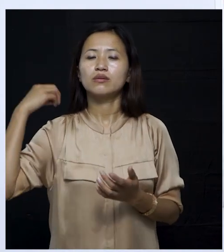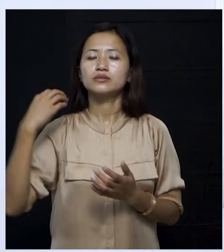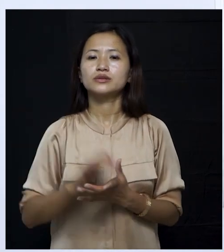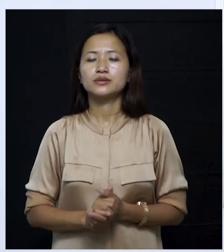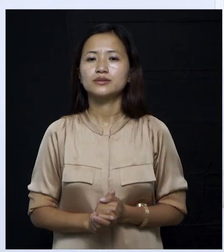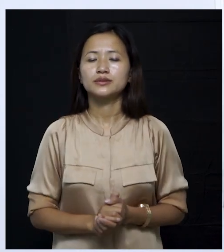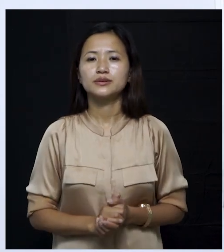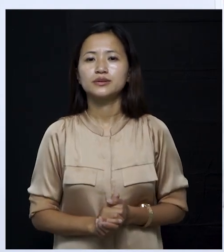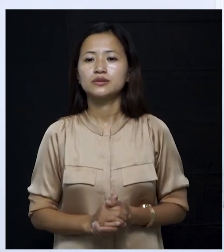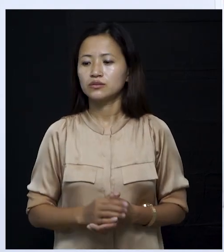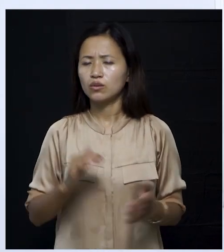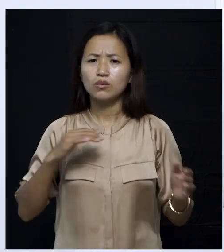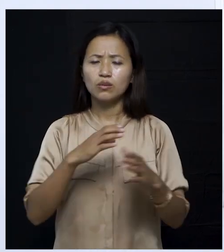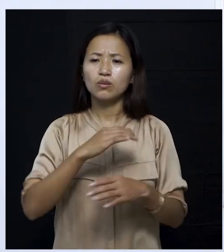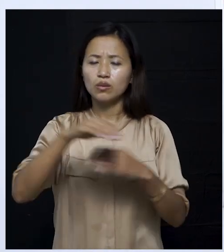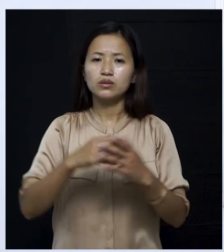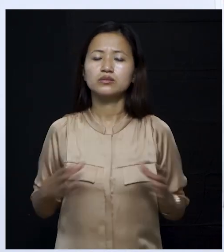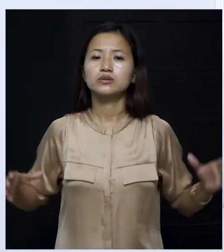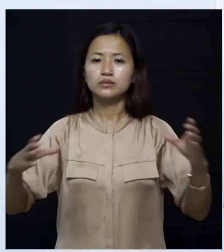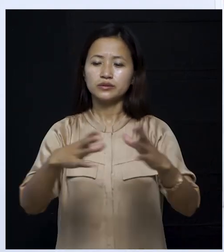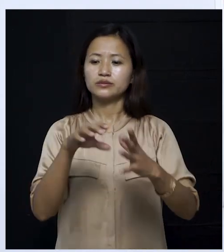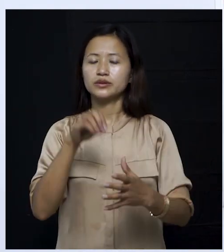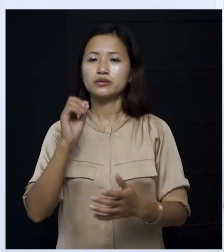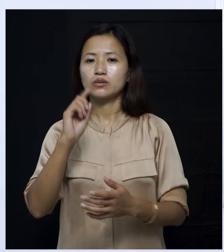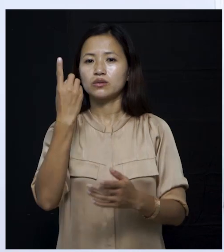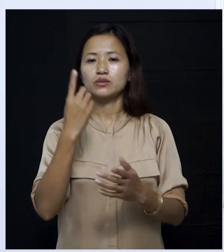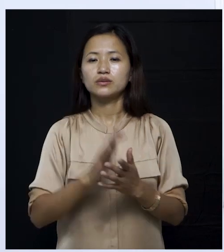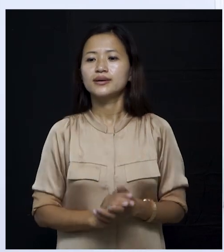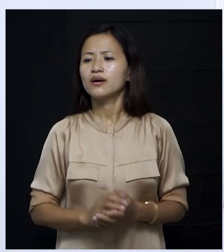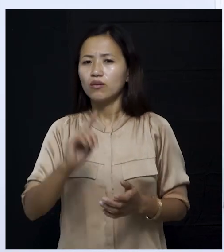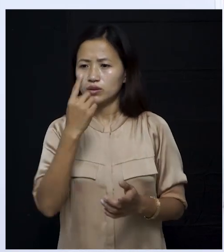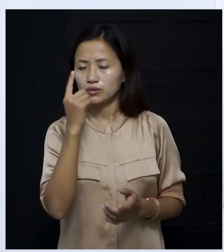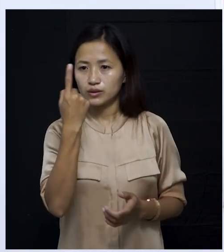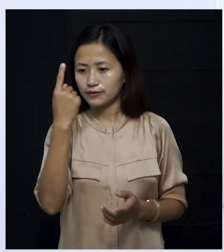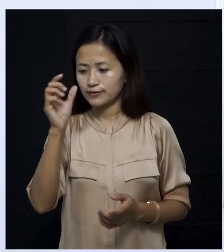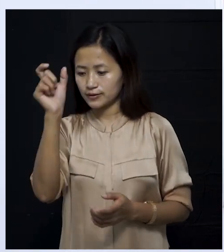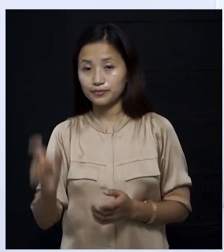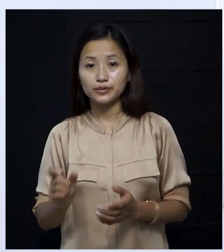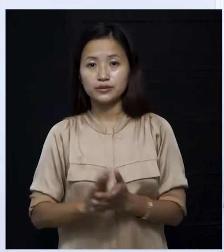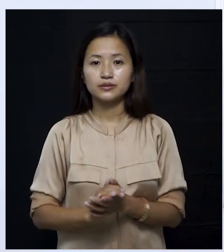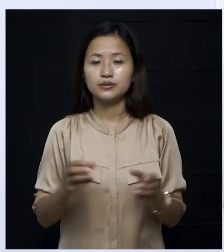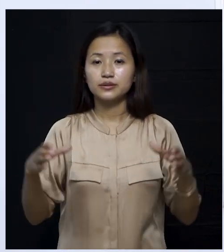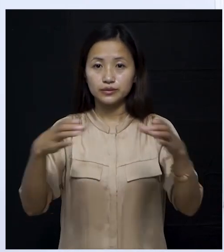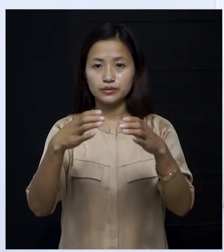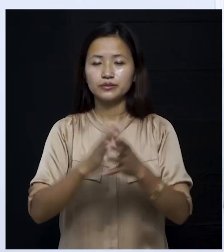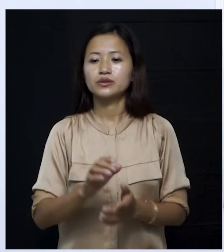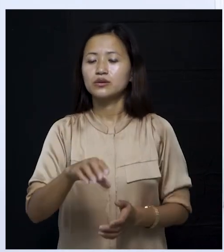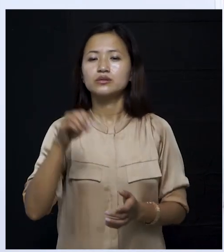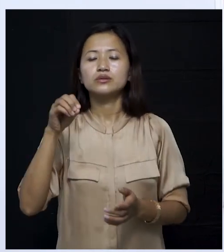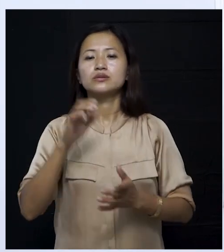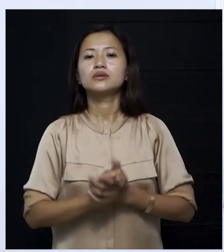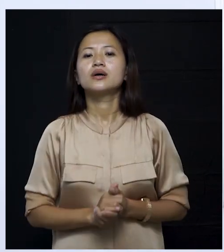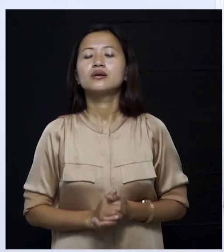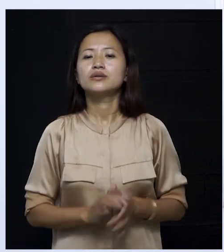Okay, the whole group did not take the loan, isn't it? Only one of its member. But that member, in order to take loan from the